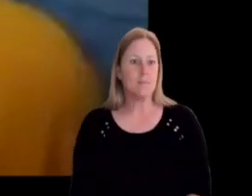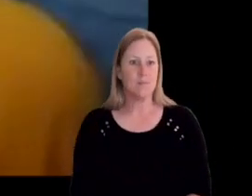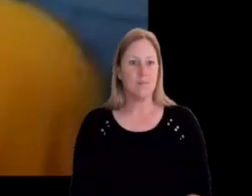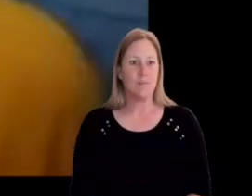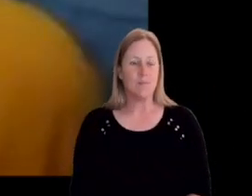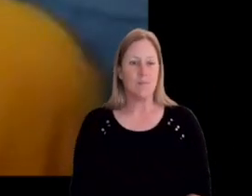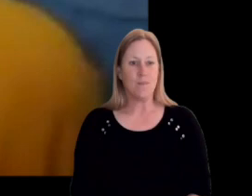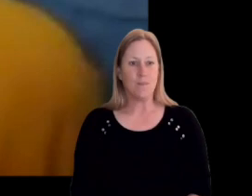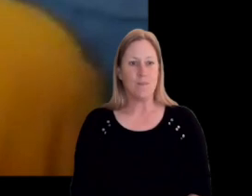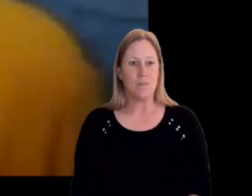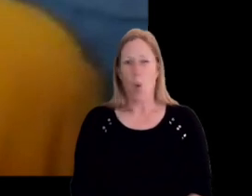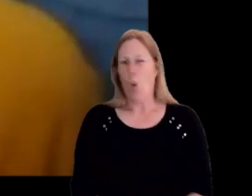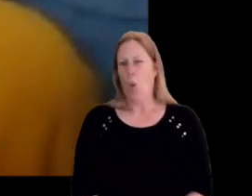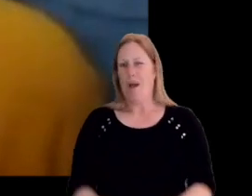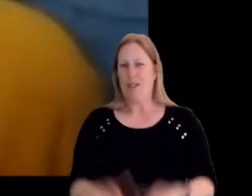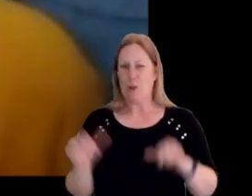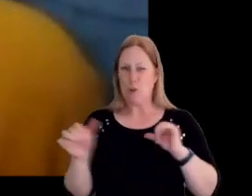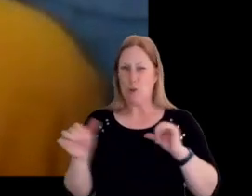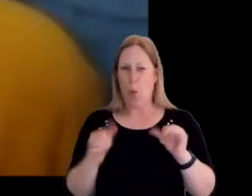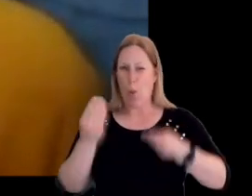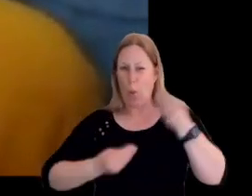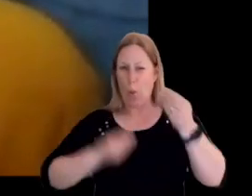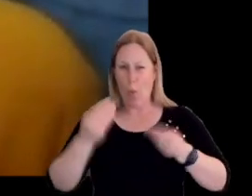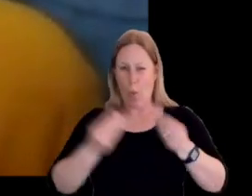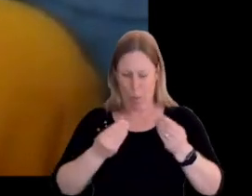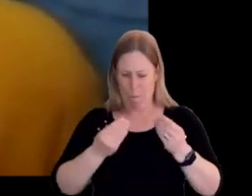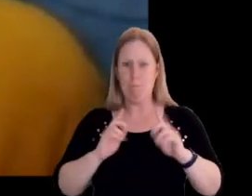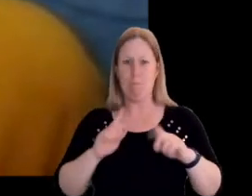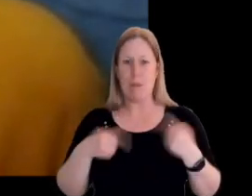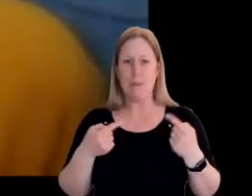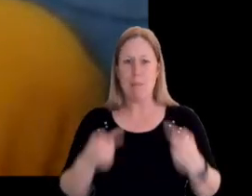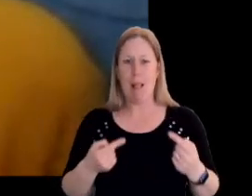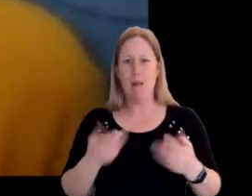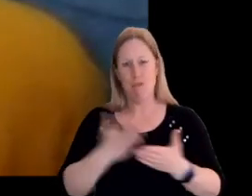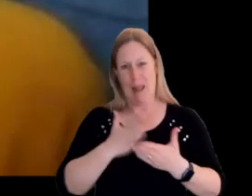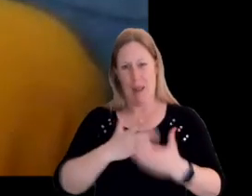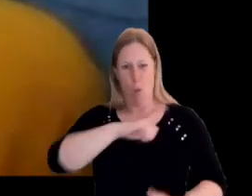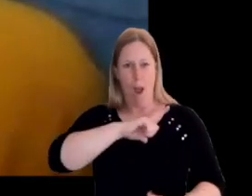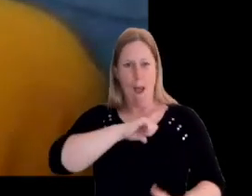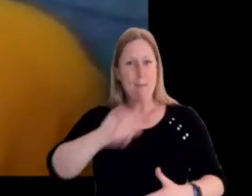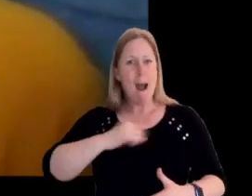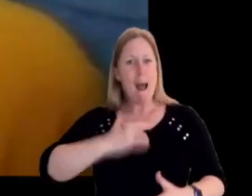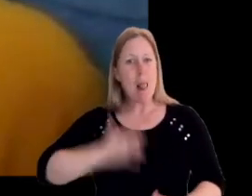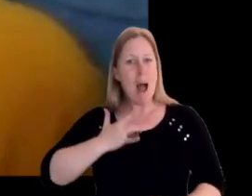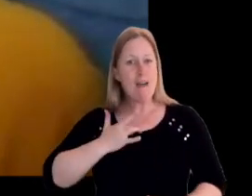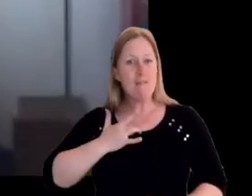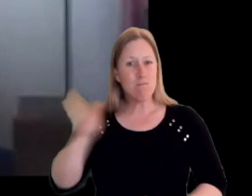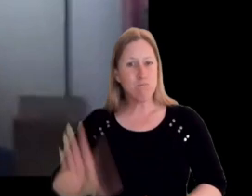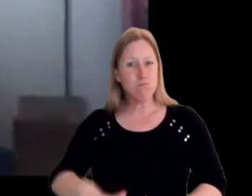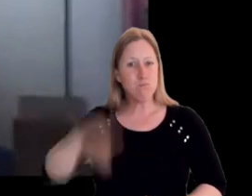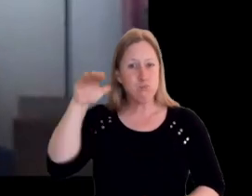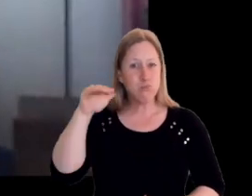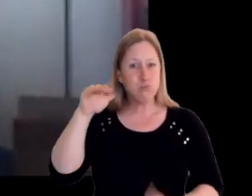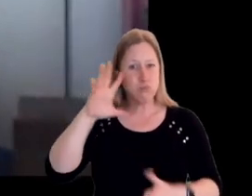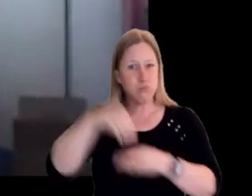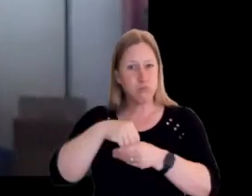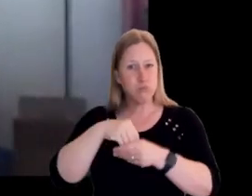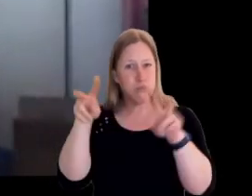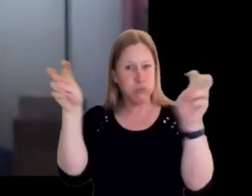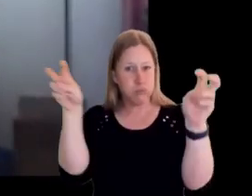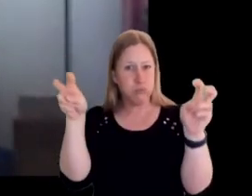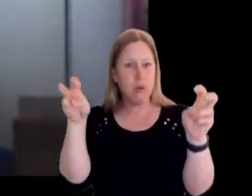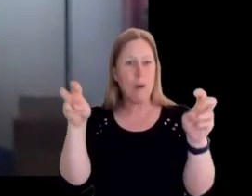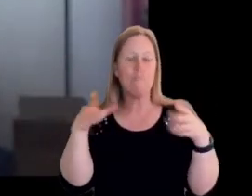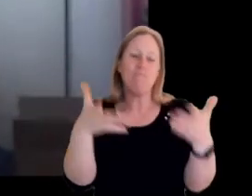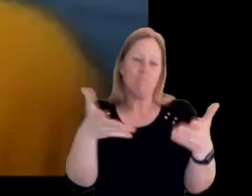Well, a moment won't be long enough because it's actually about my life. Yeah. I mean, as